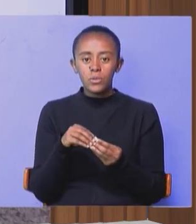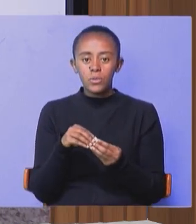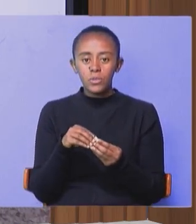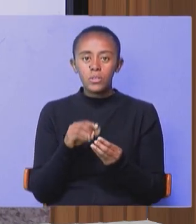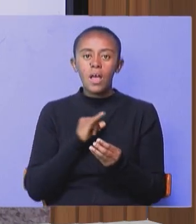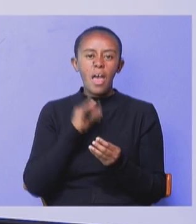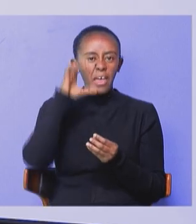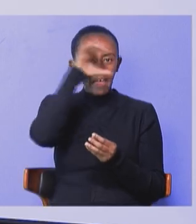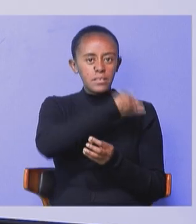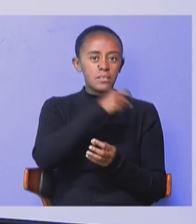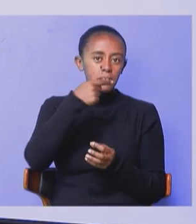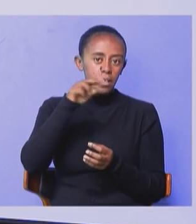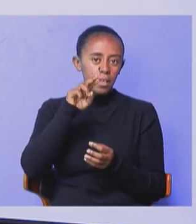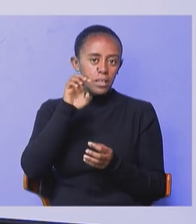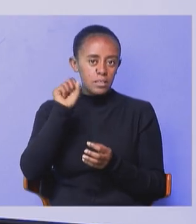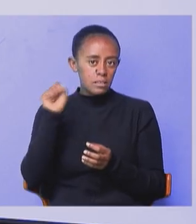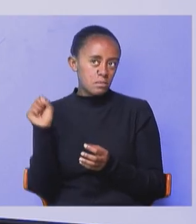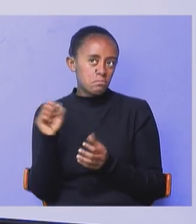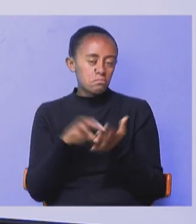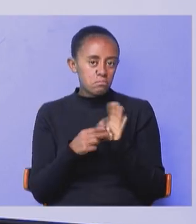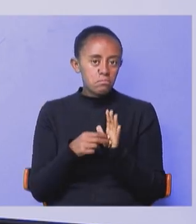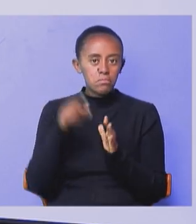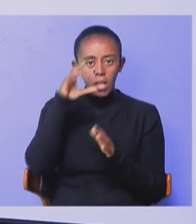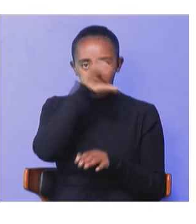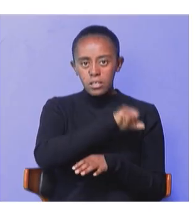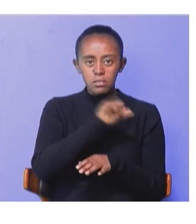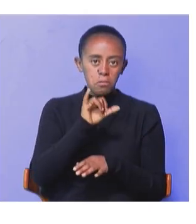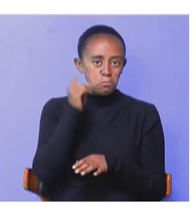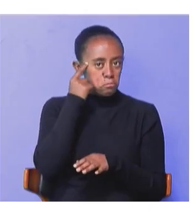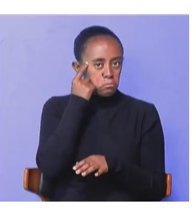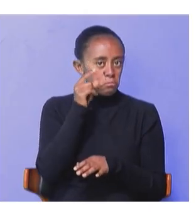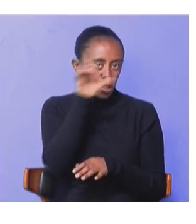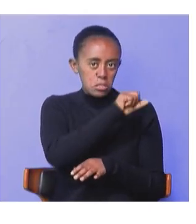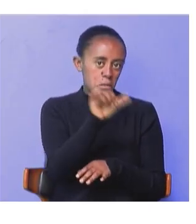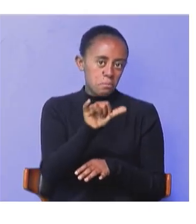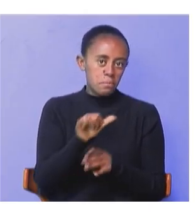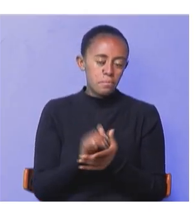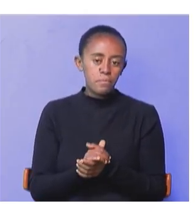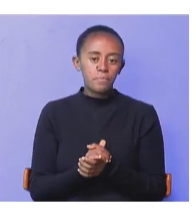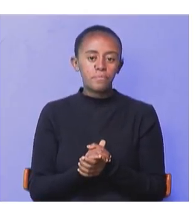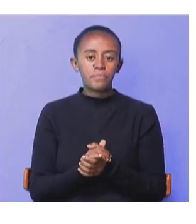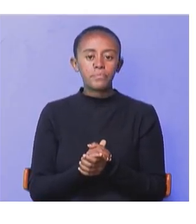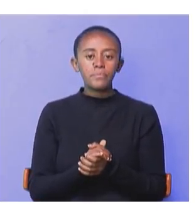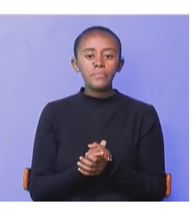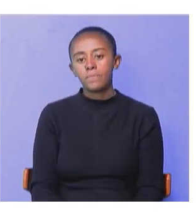I guess that just the same, like I suppose. I guess